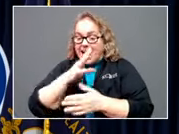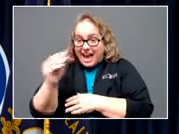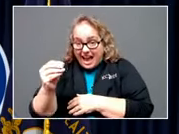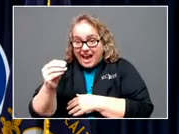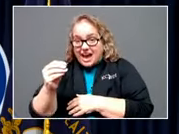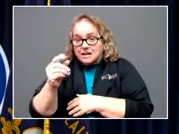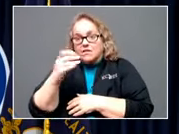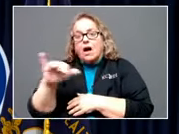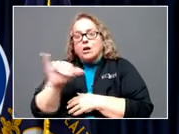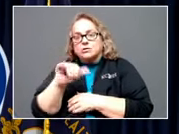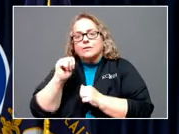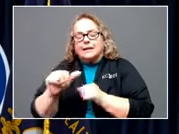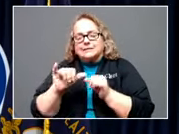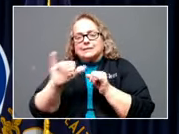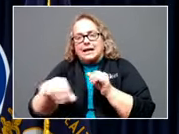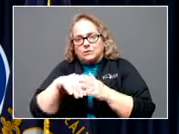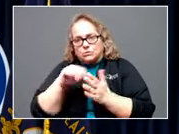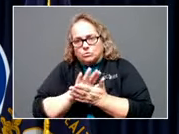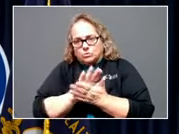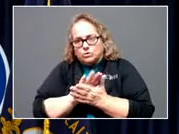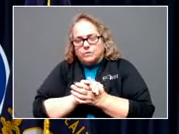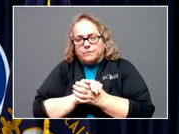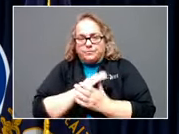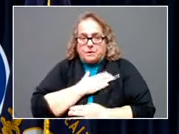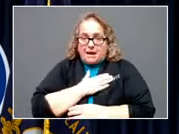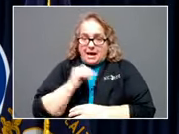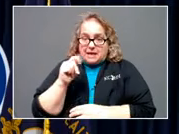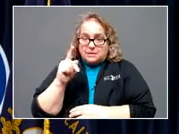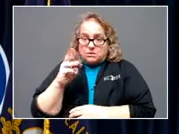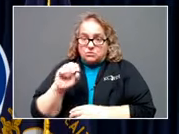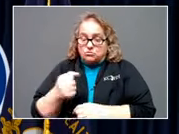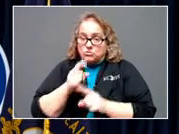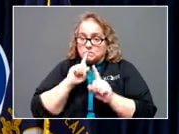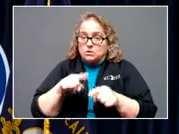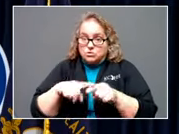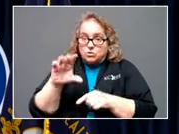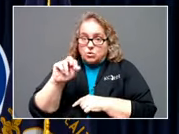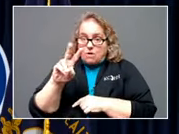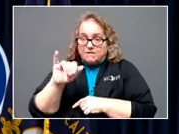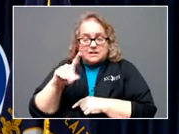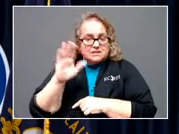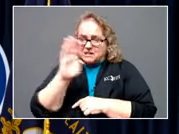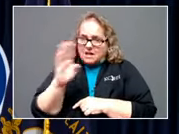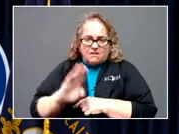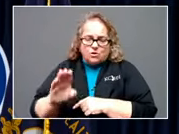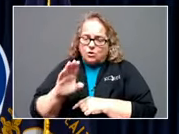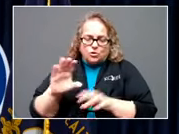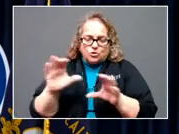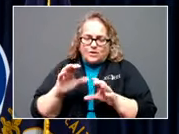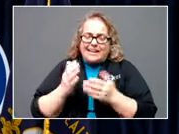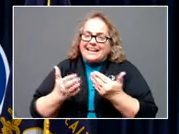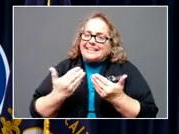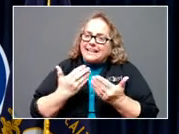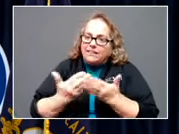can stay in school. My administration's response to COVID has never been about doing the easy thing or the popular thing,